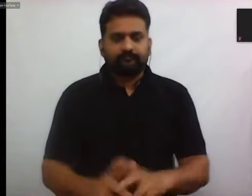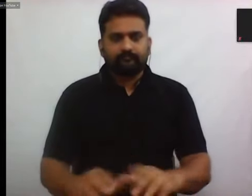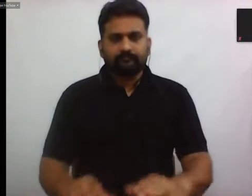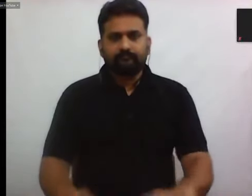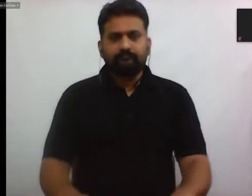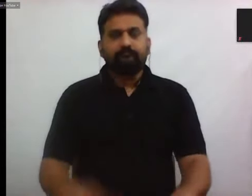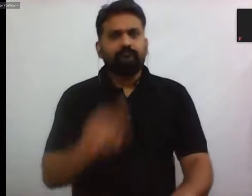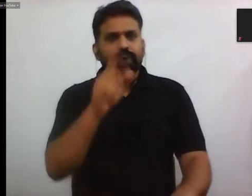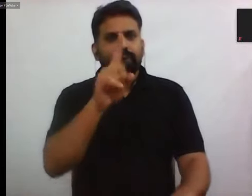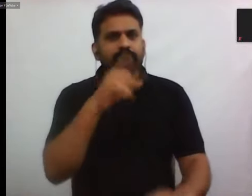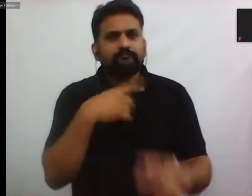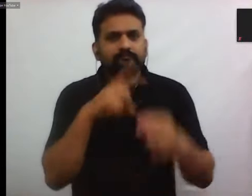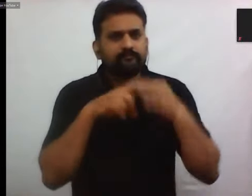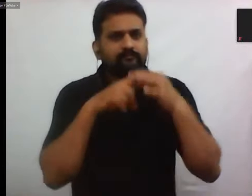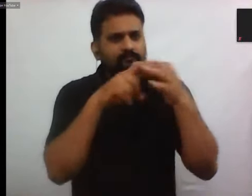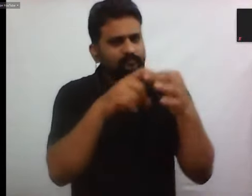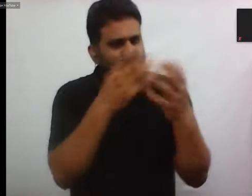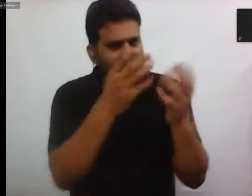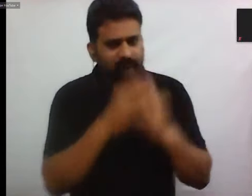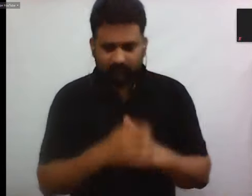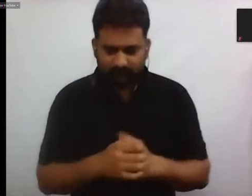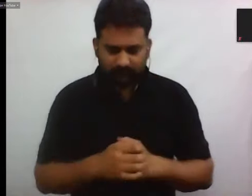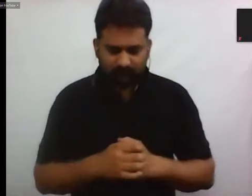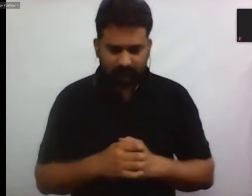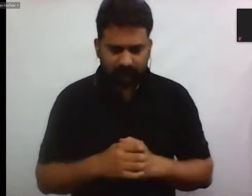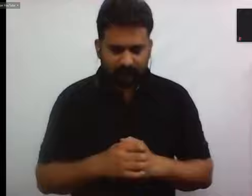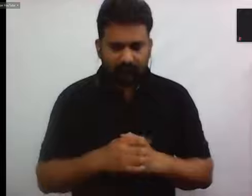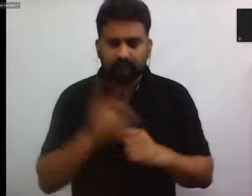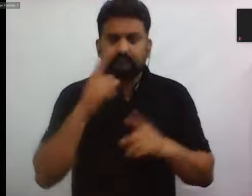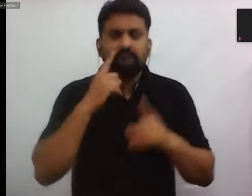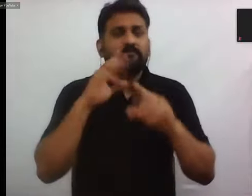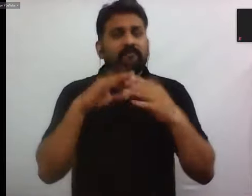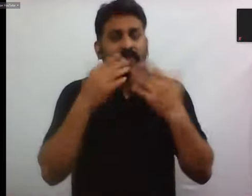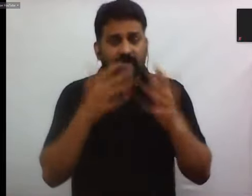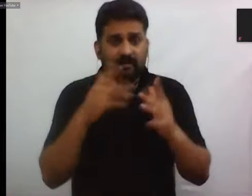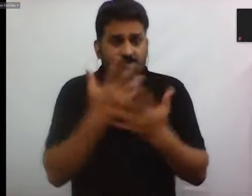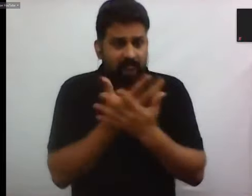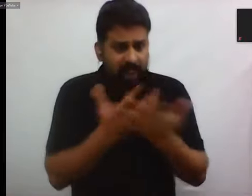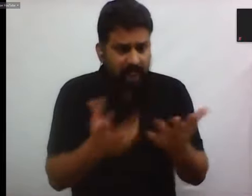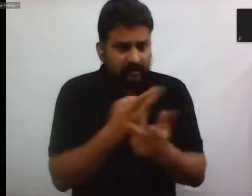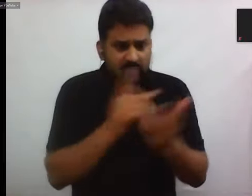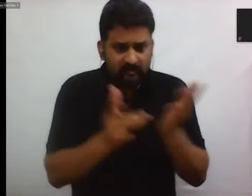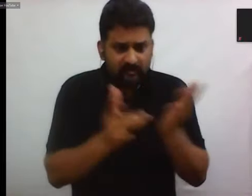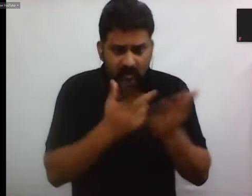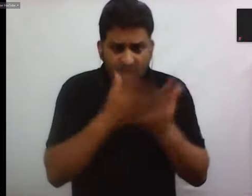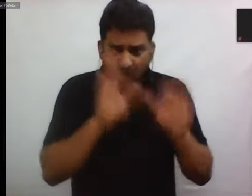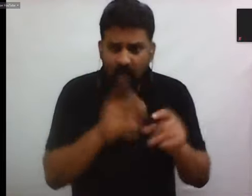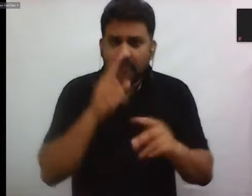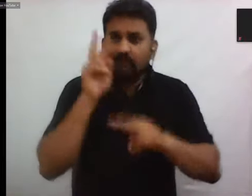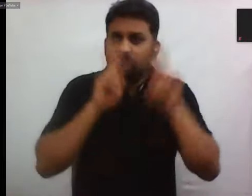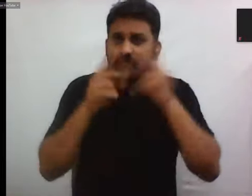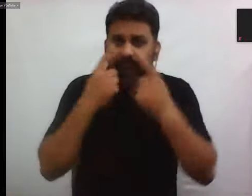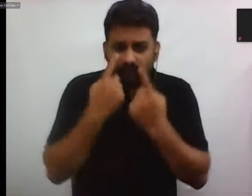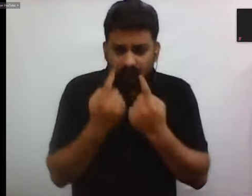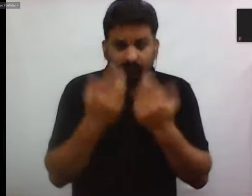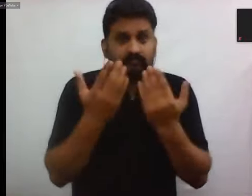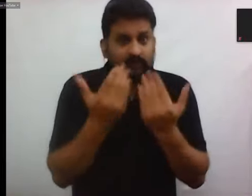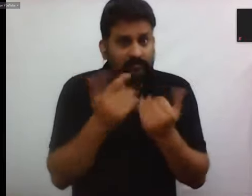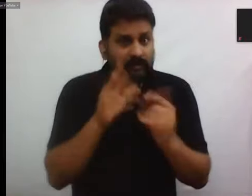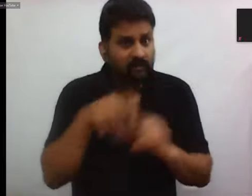Ma'am, ek sawal hai, are there any devices through which visual assessment can be done by the